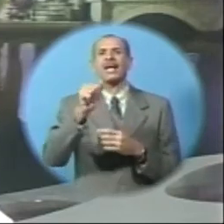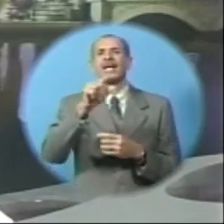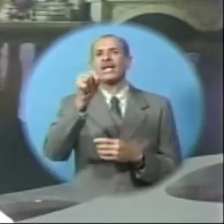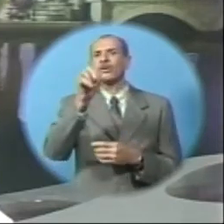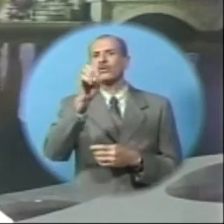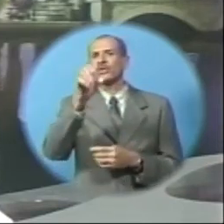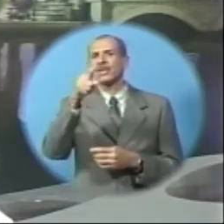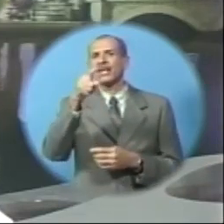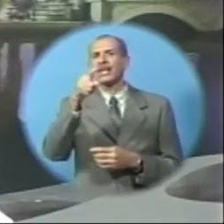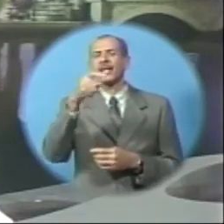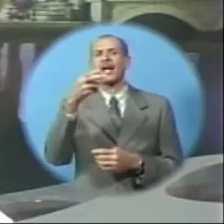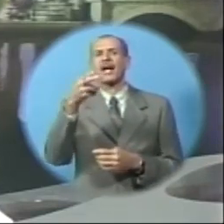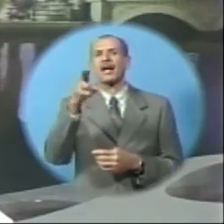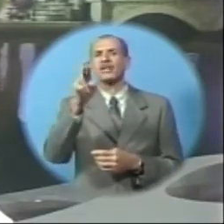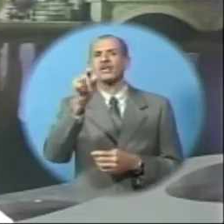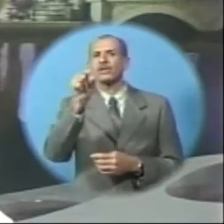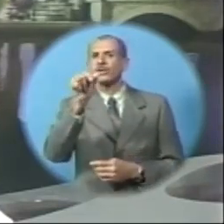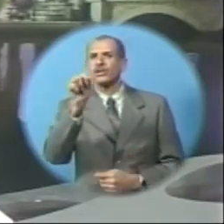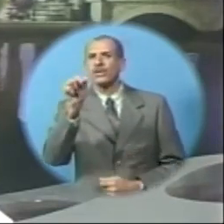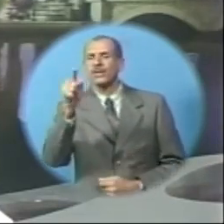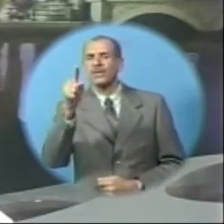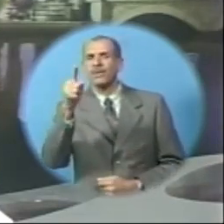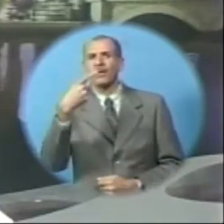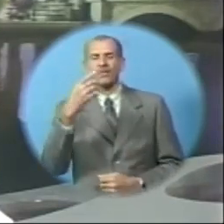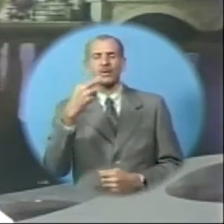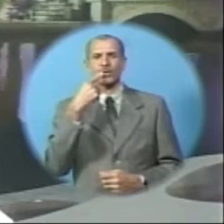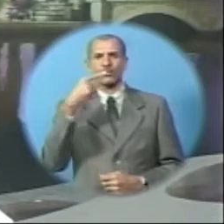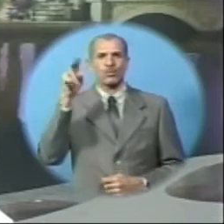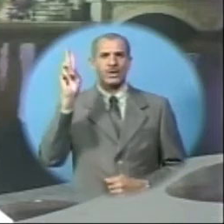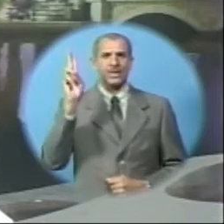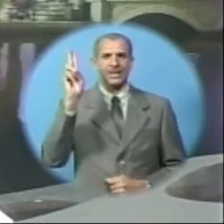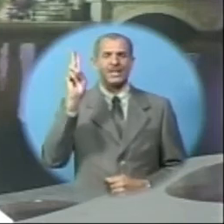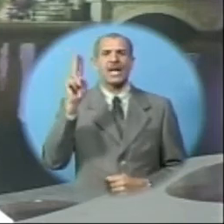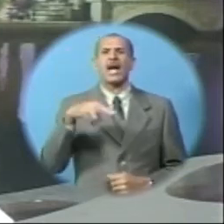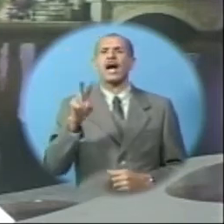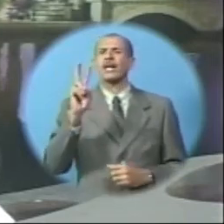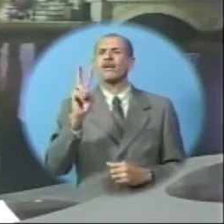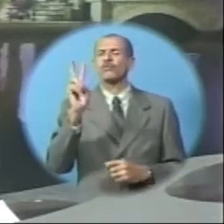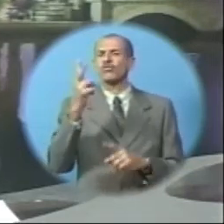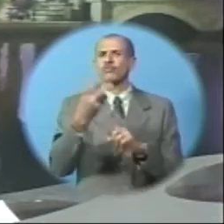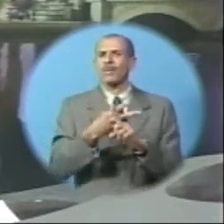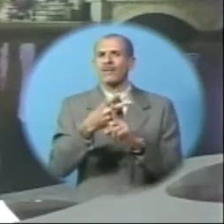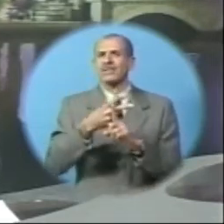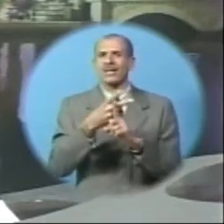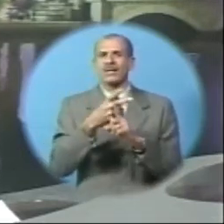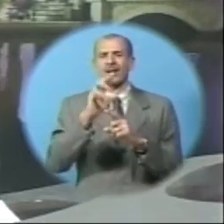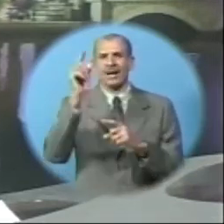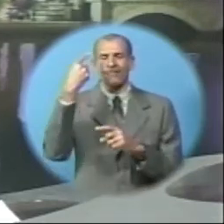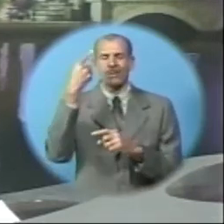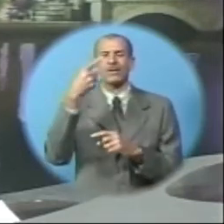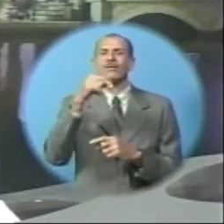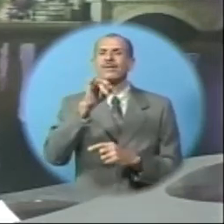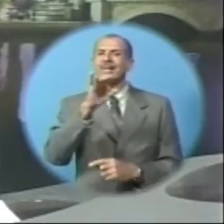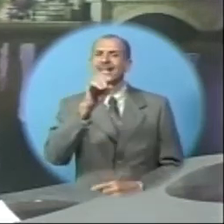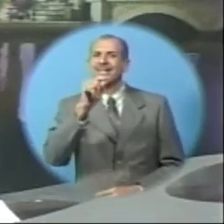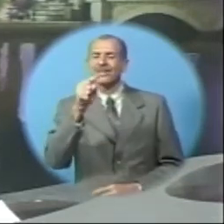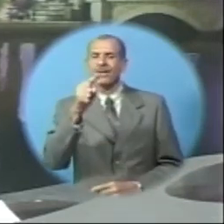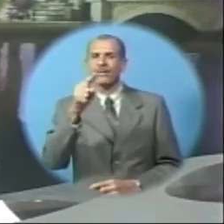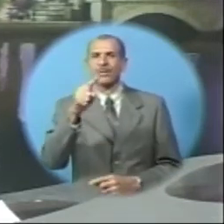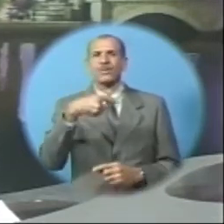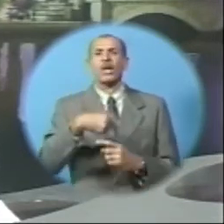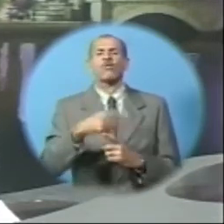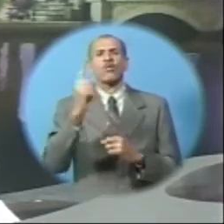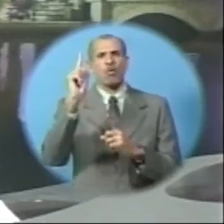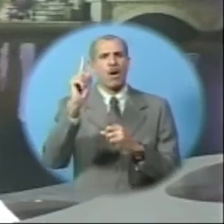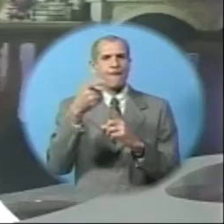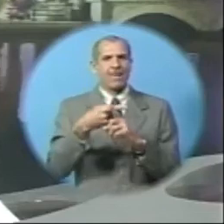into office. This ended a period of more than 2 months in which an interim government was in power. The new government took office 1 month